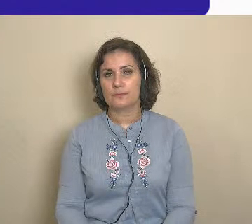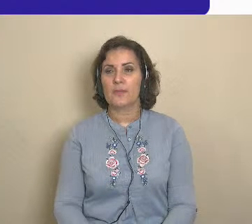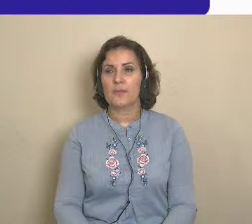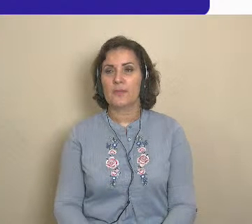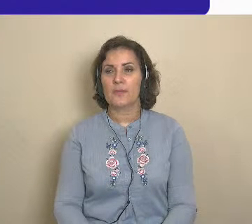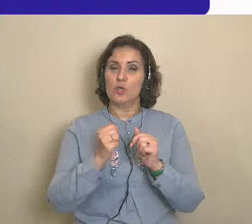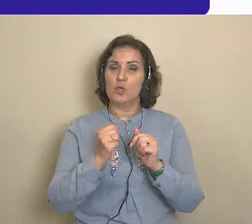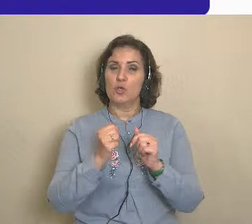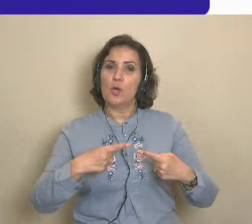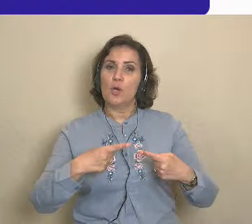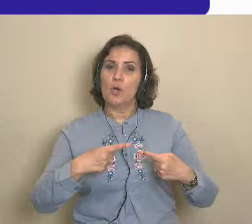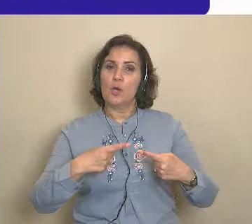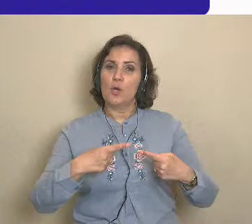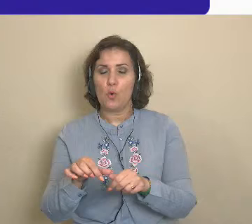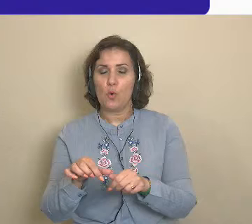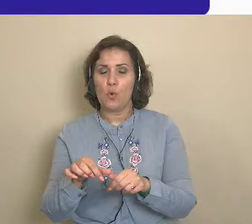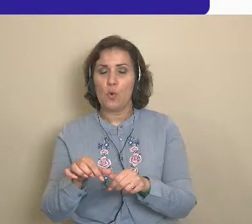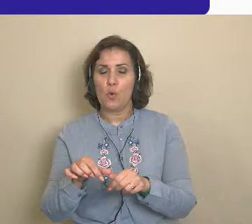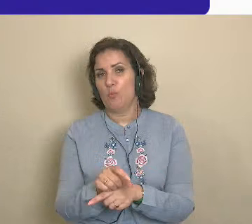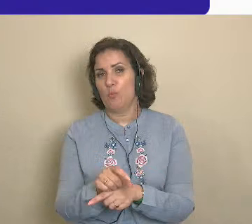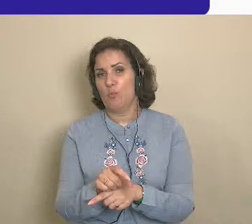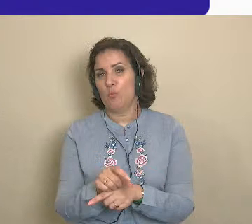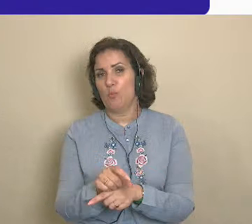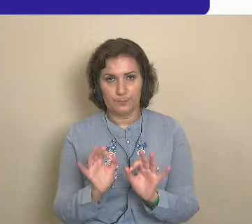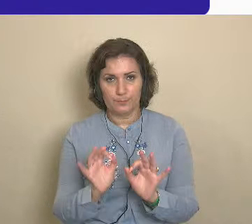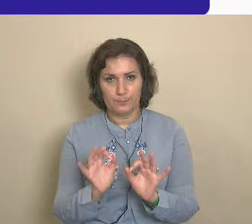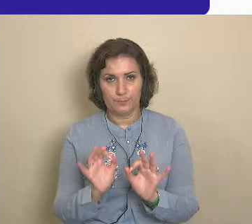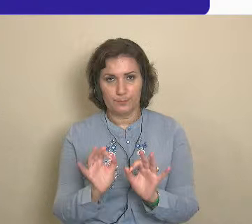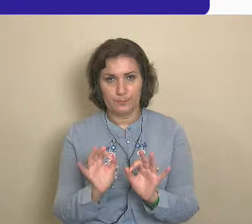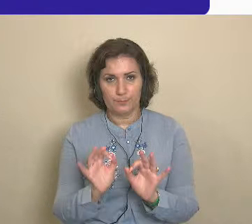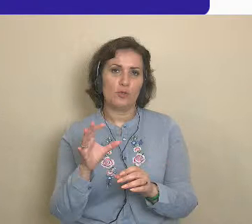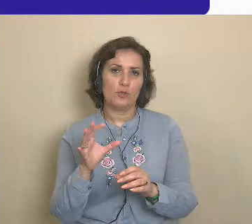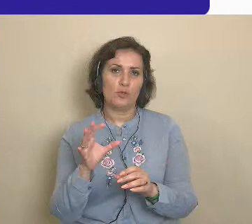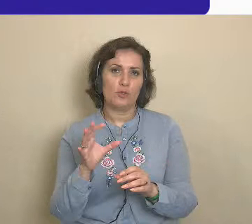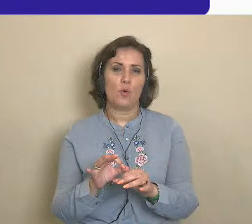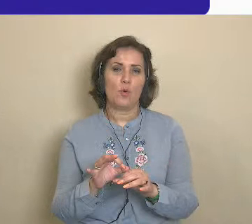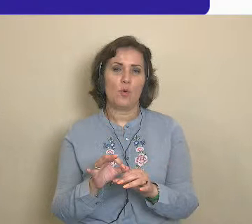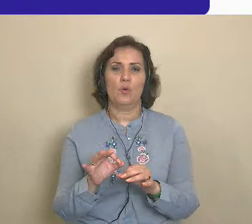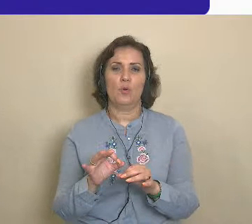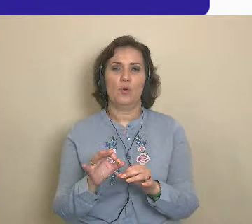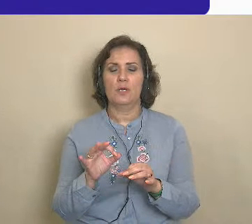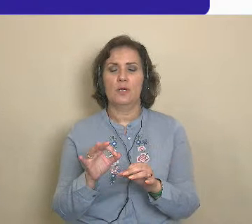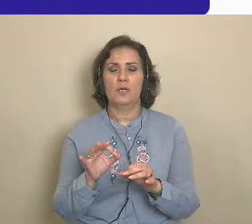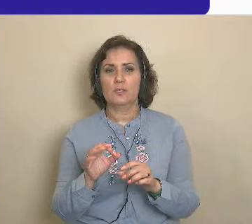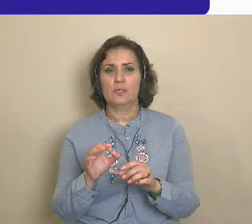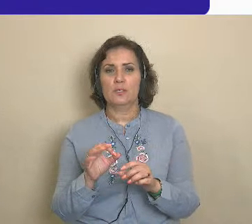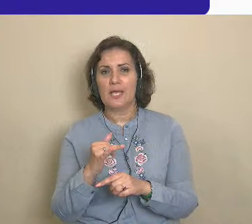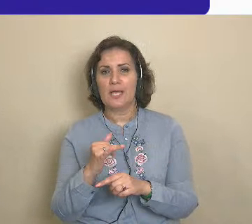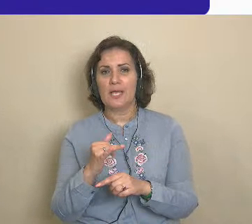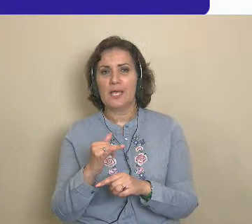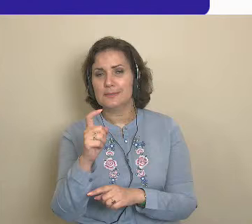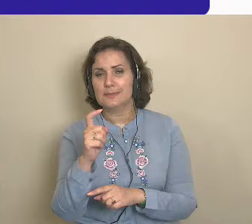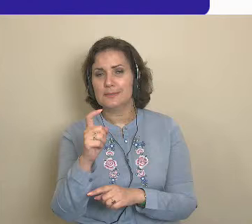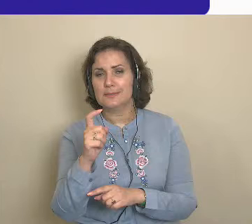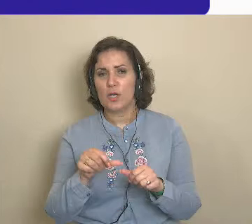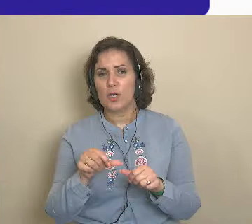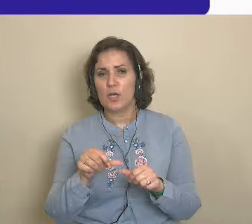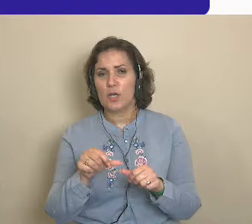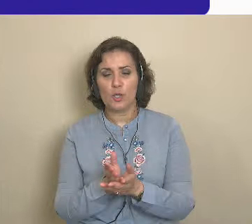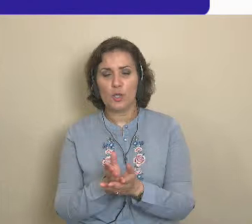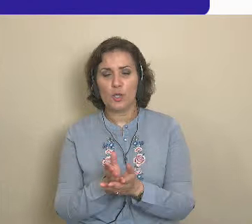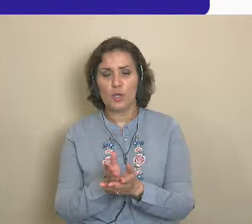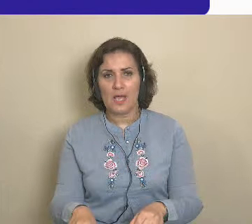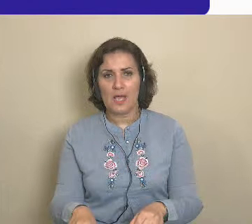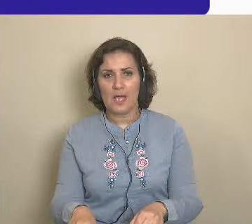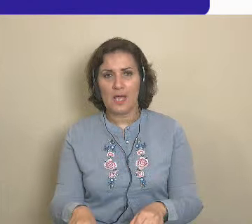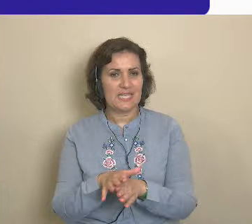nutshell. Each of these authorities has its own function, separate function. When we are talking about the courts, this is one